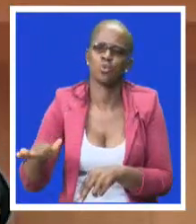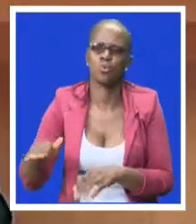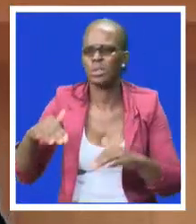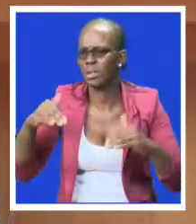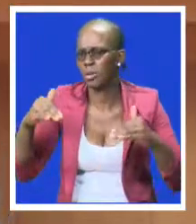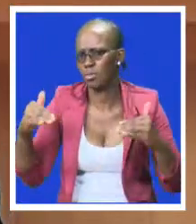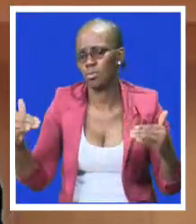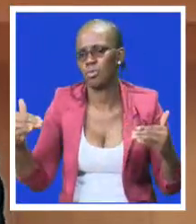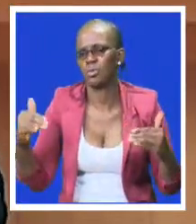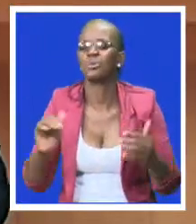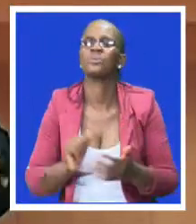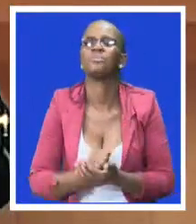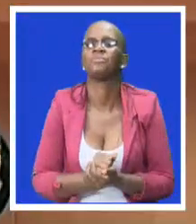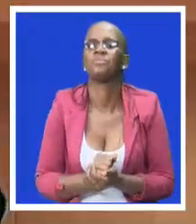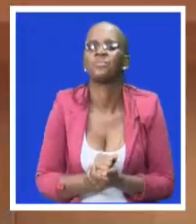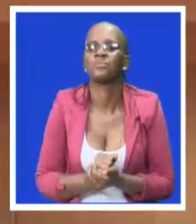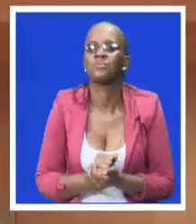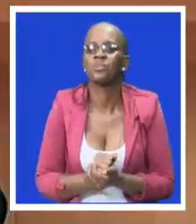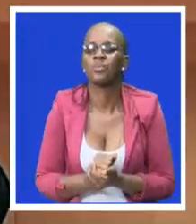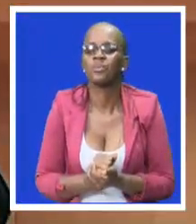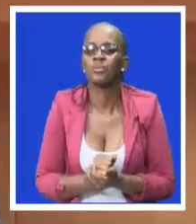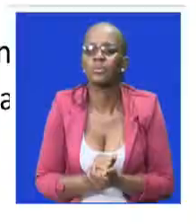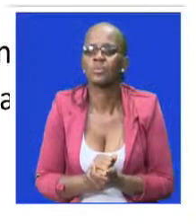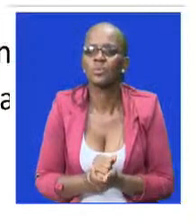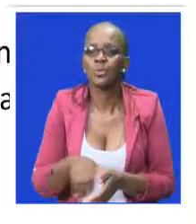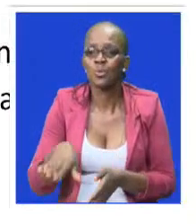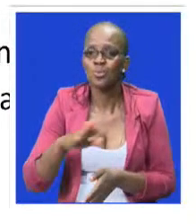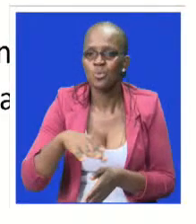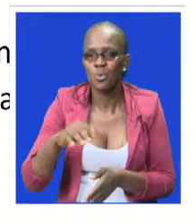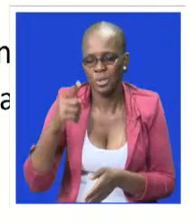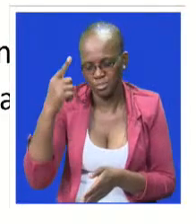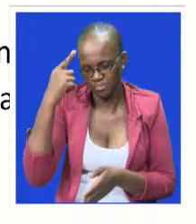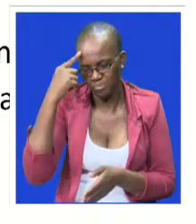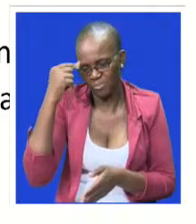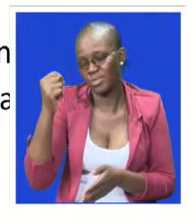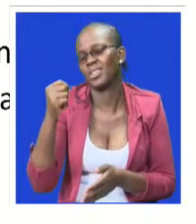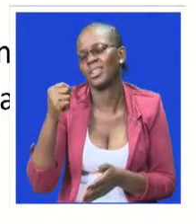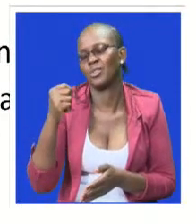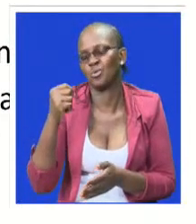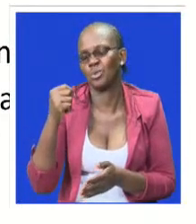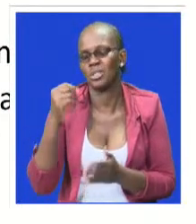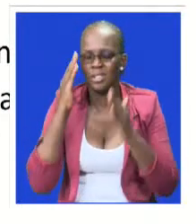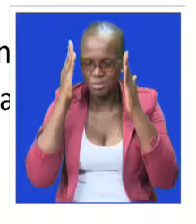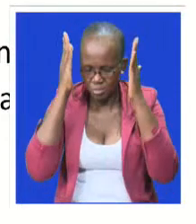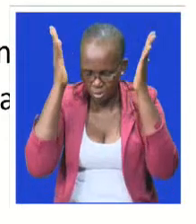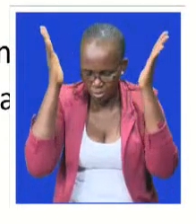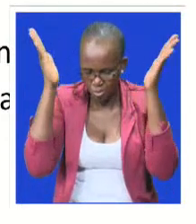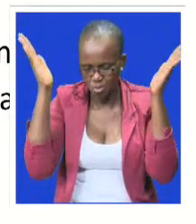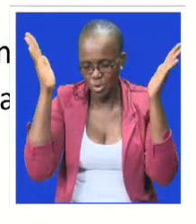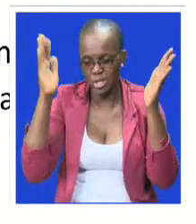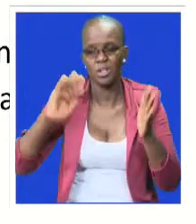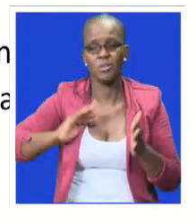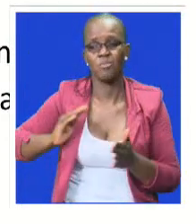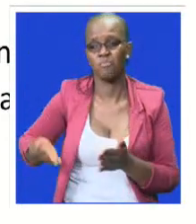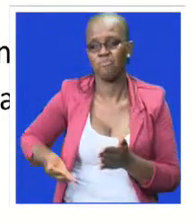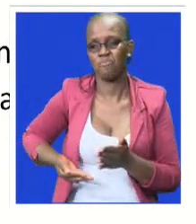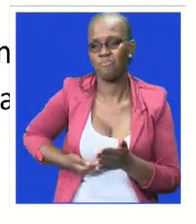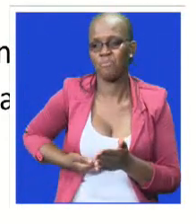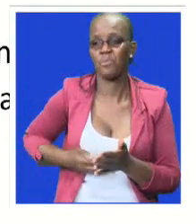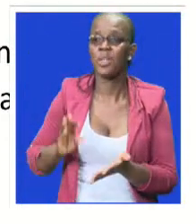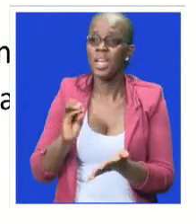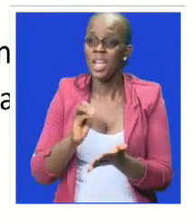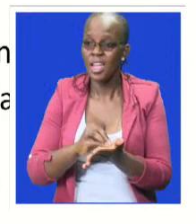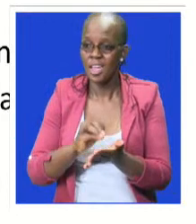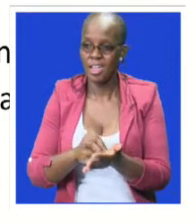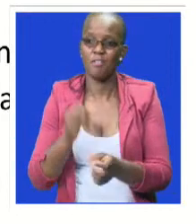as we know that even in Maswati, we know that women have their own duties.